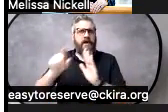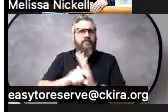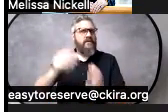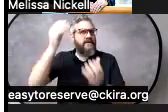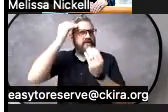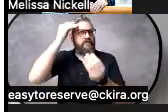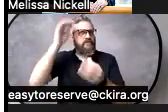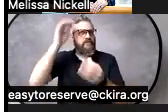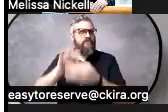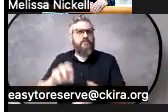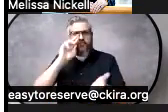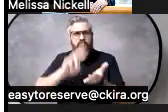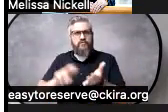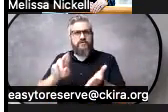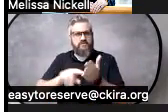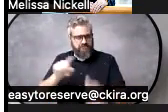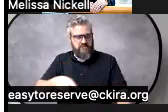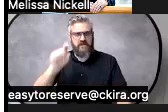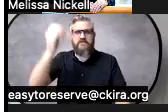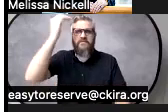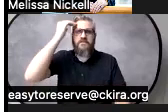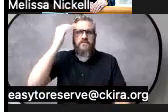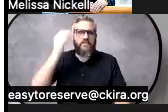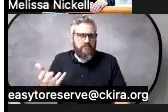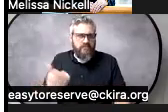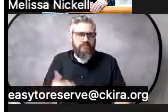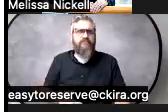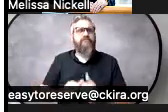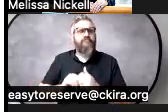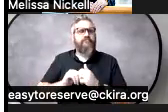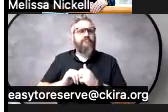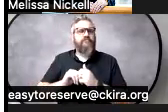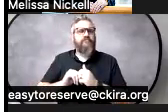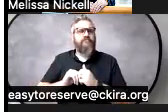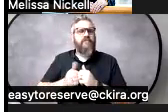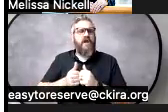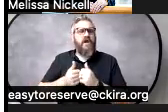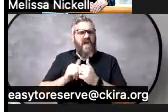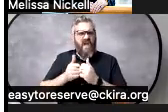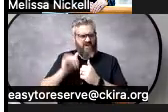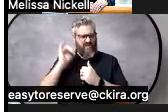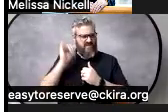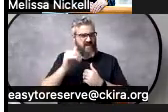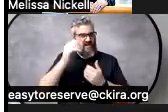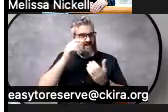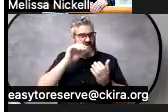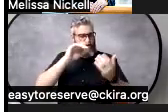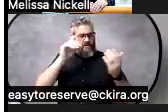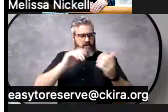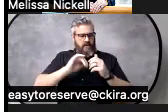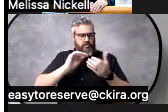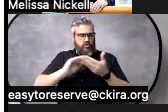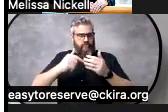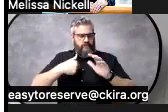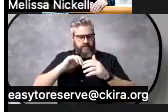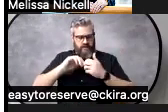topic that the audience must know? How did this lead your research? How did this